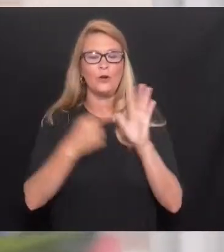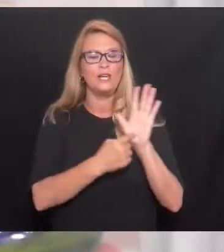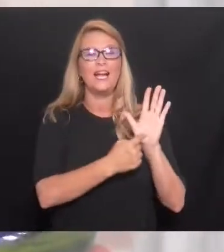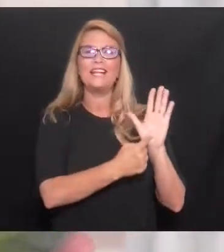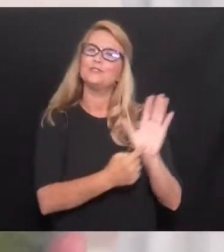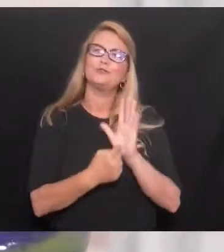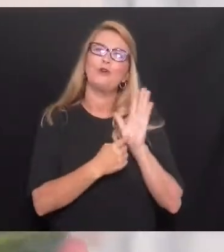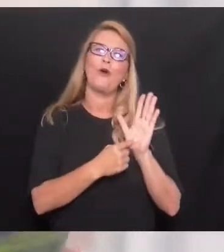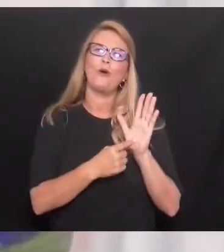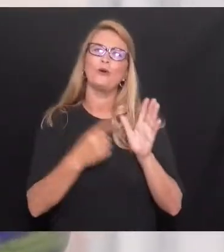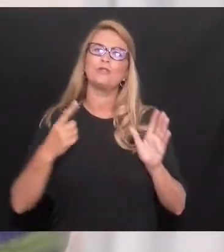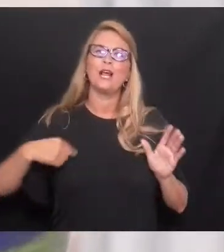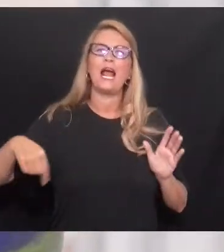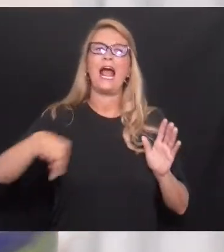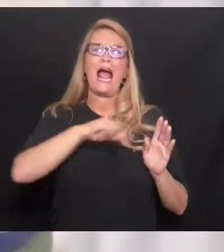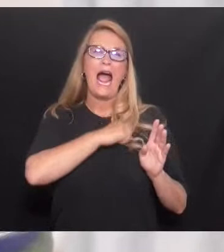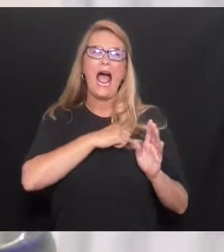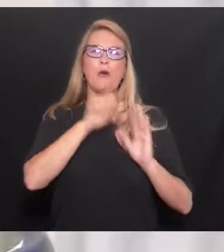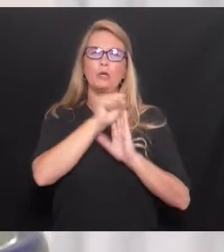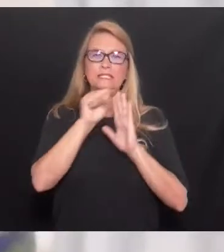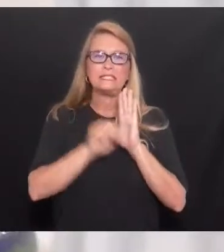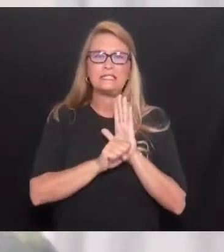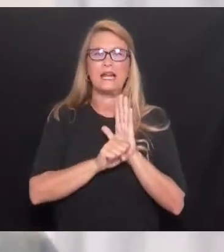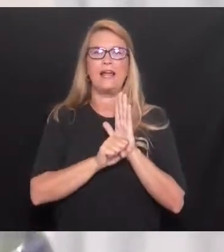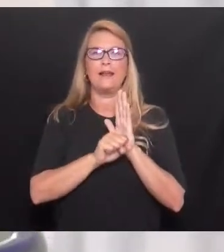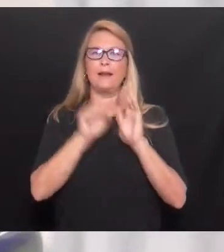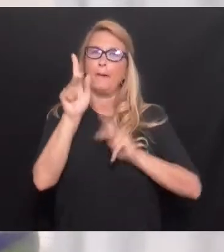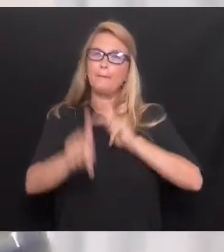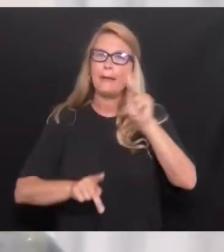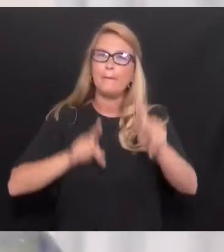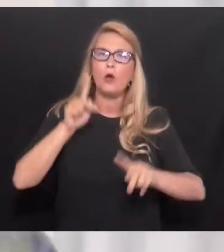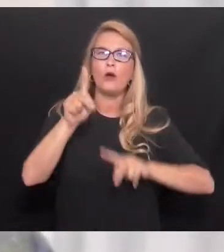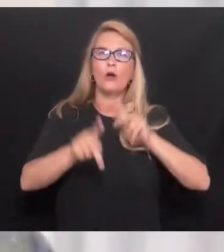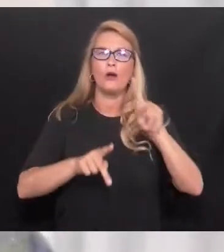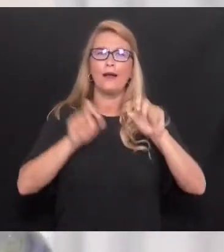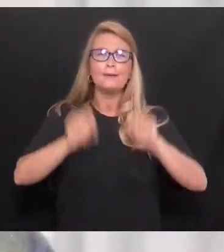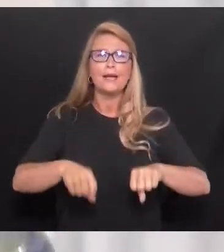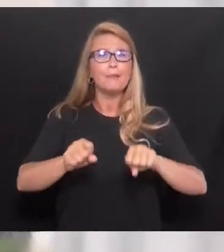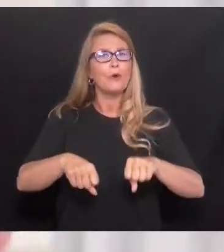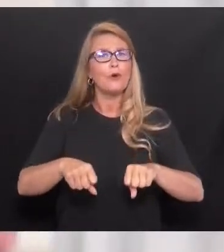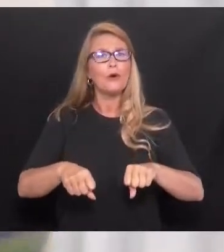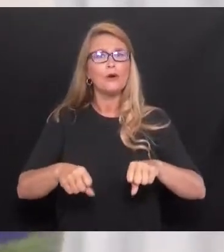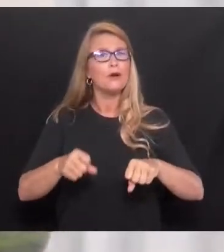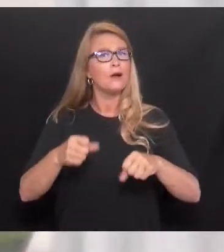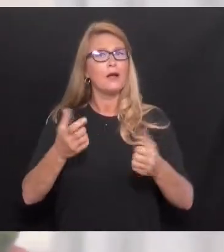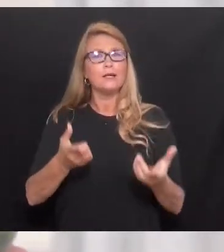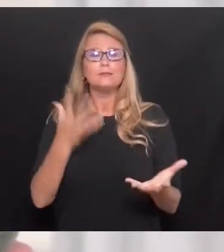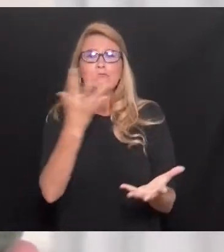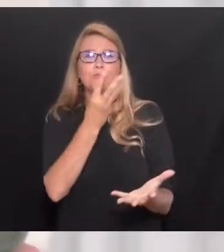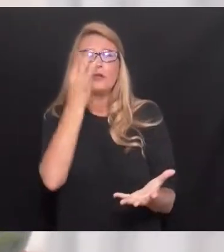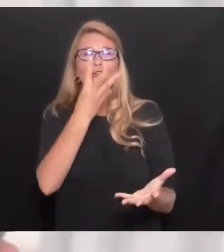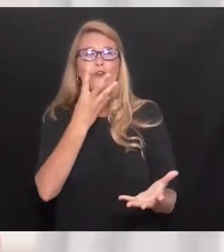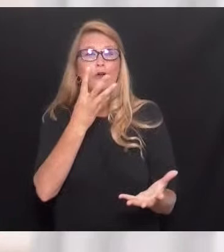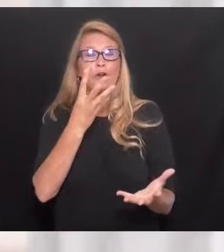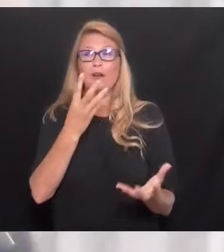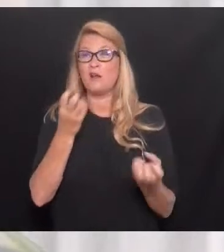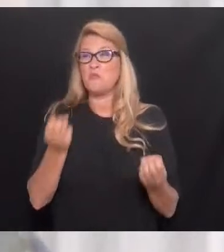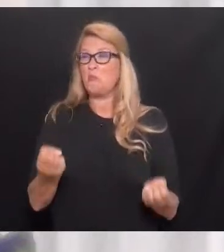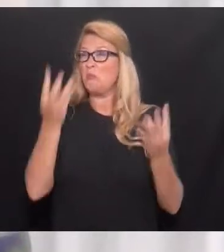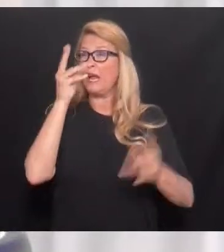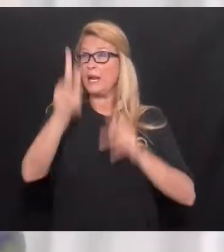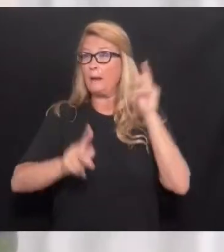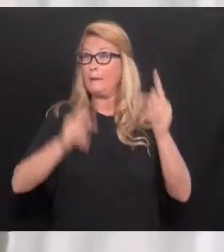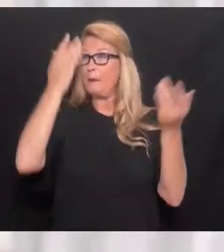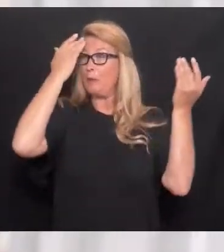what our craftsmen, our people are capable of in every way. It's another secret that we've